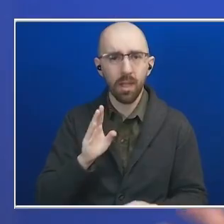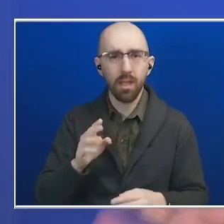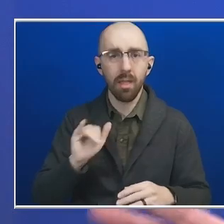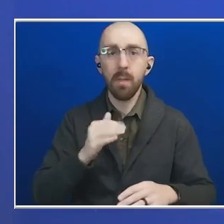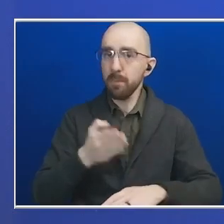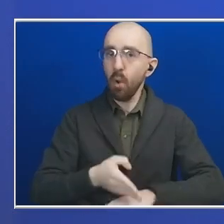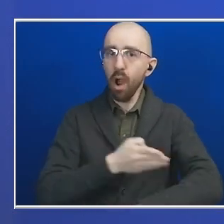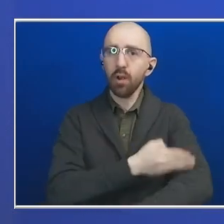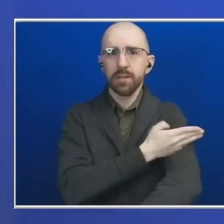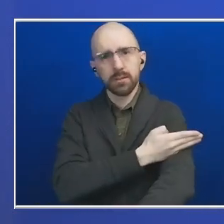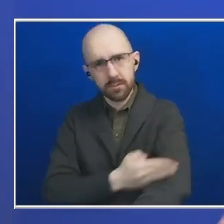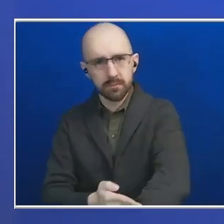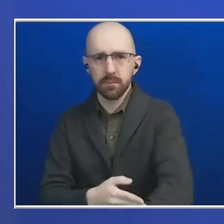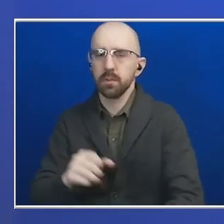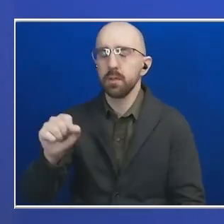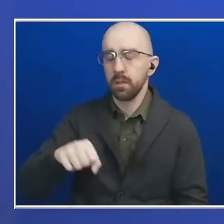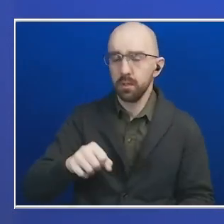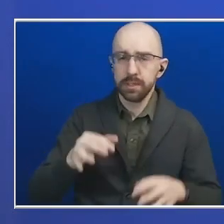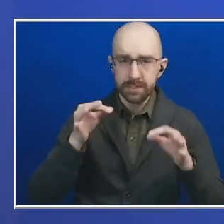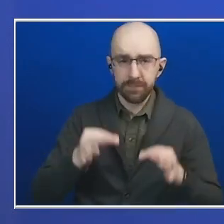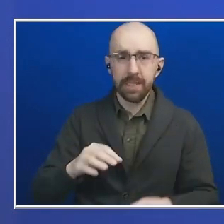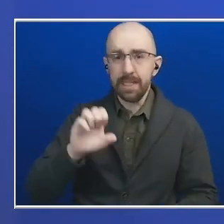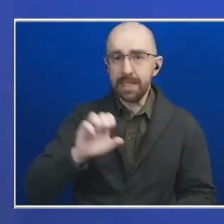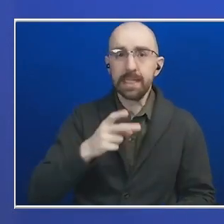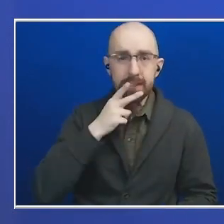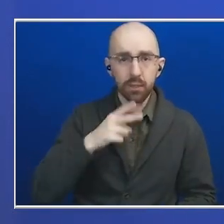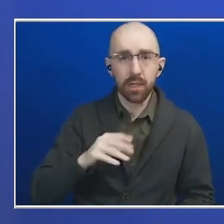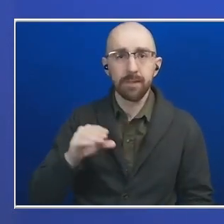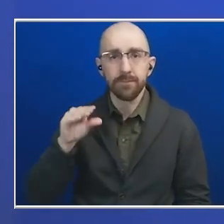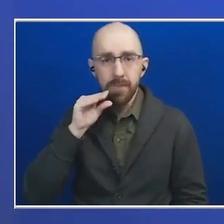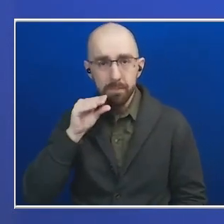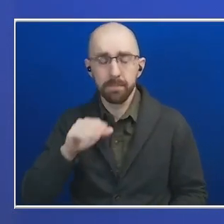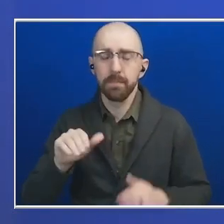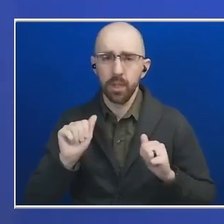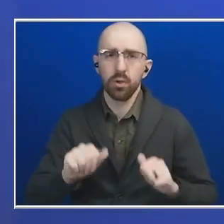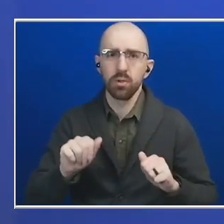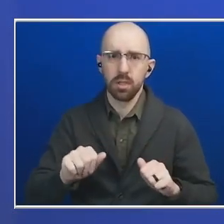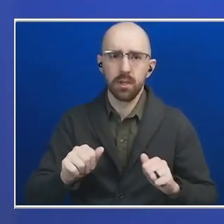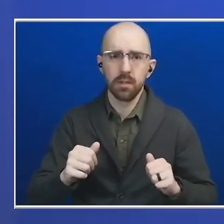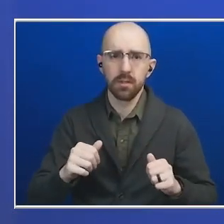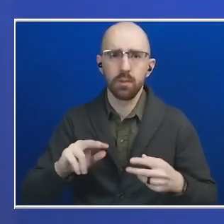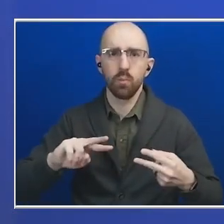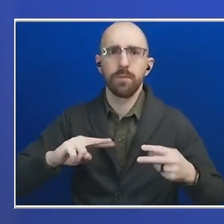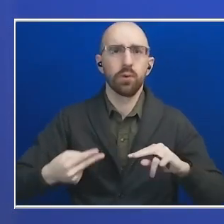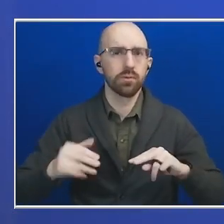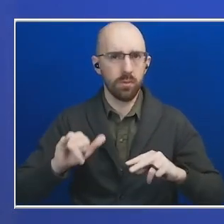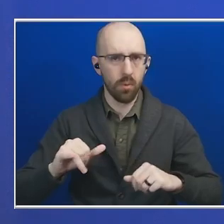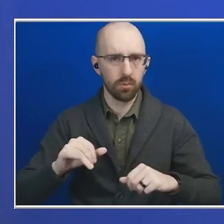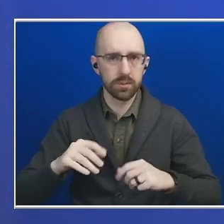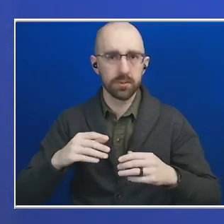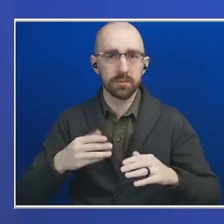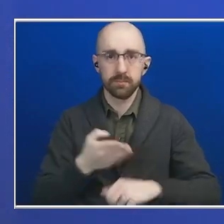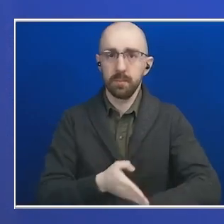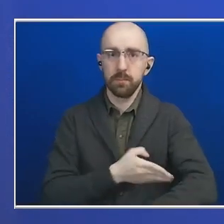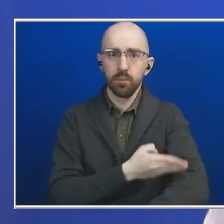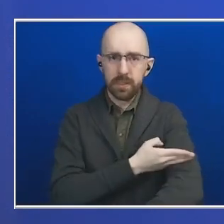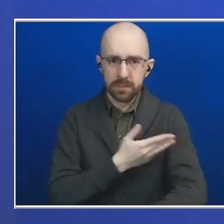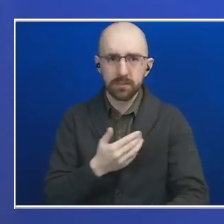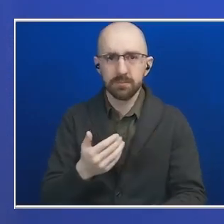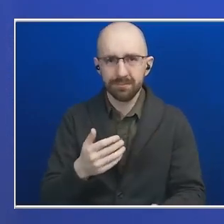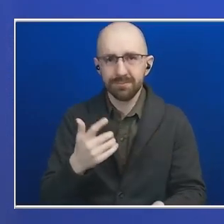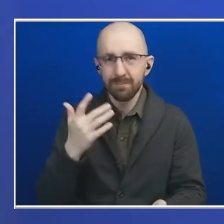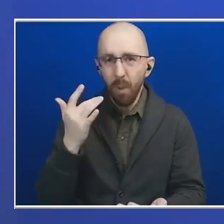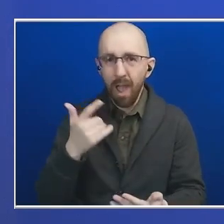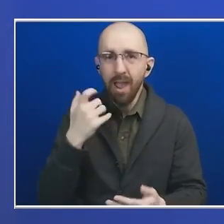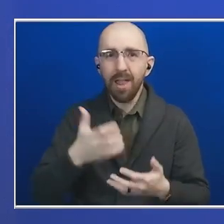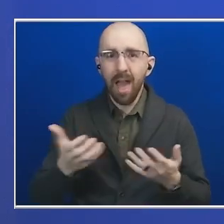I do believe that e-cigarettes and vaping could potentially reverse those effects, partly because there's a lot of inhalational things that you